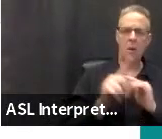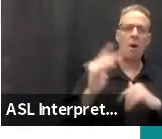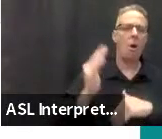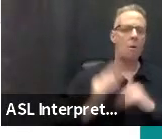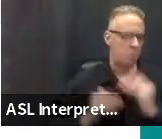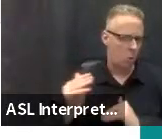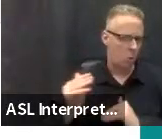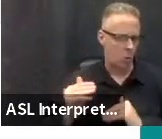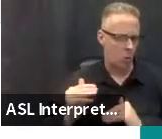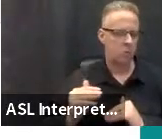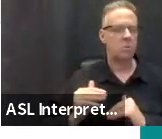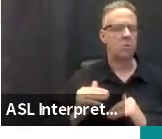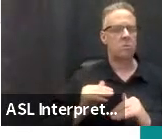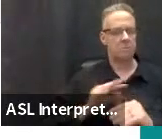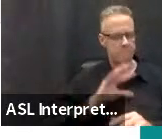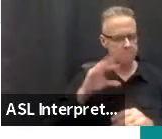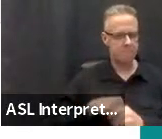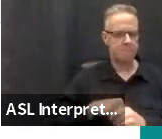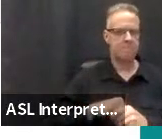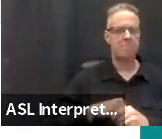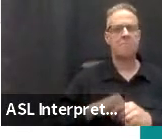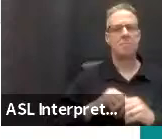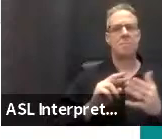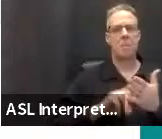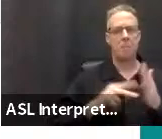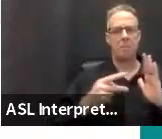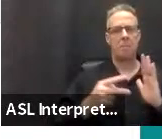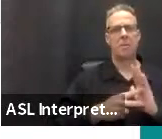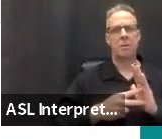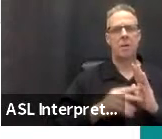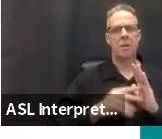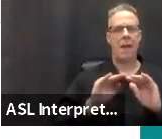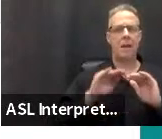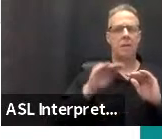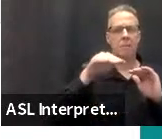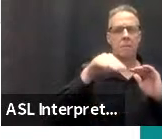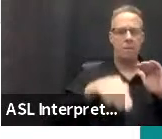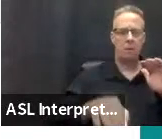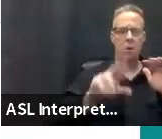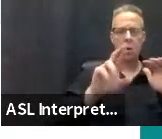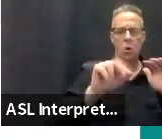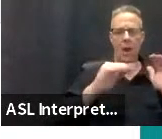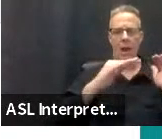right? Means that the grades have to be